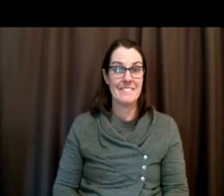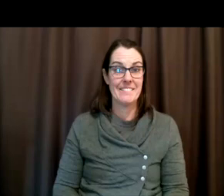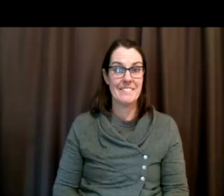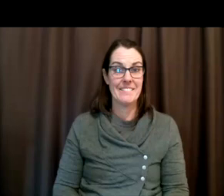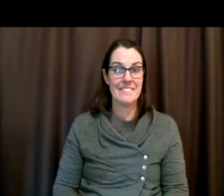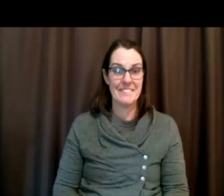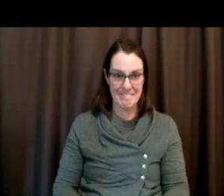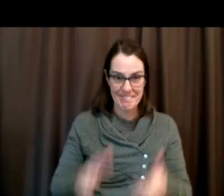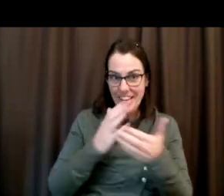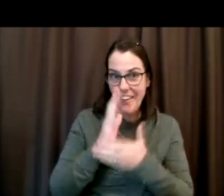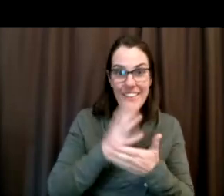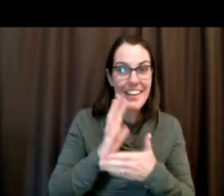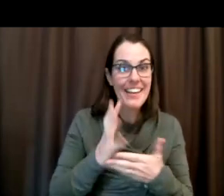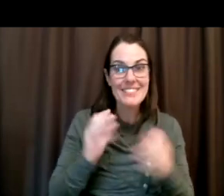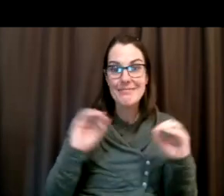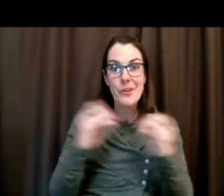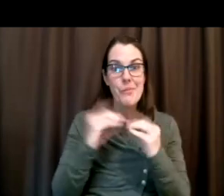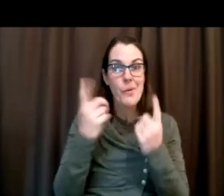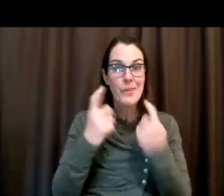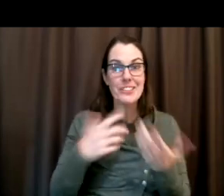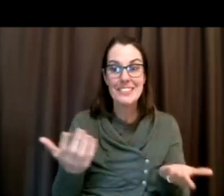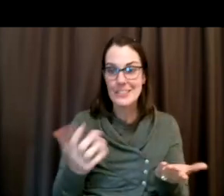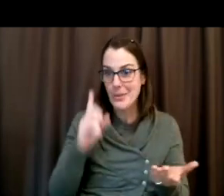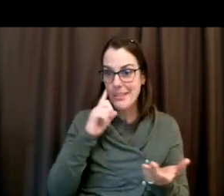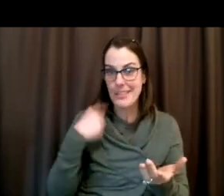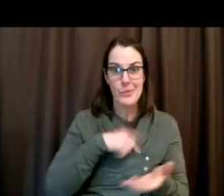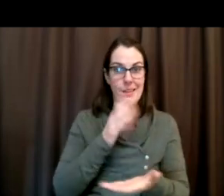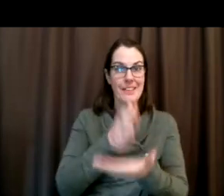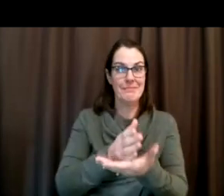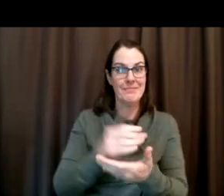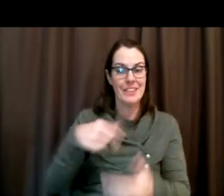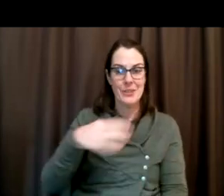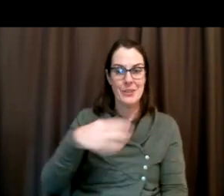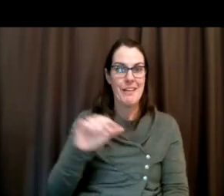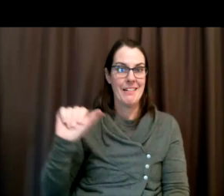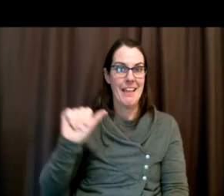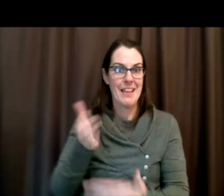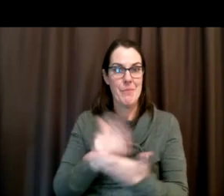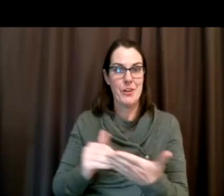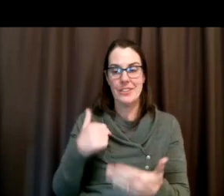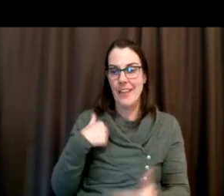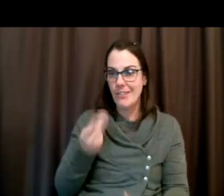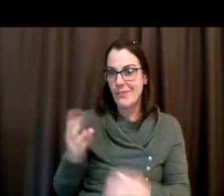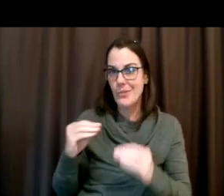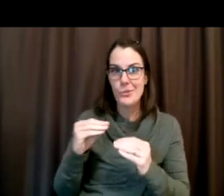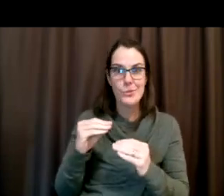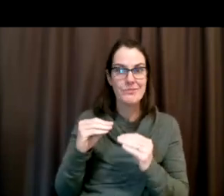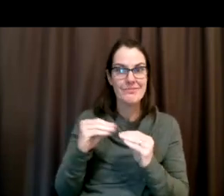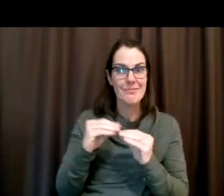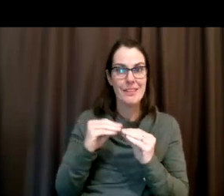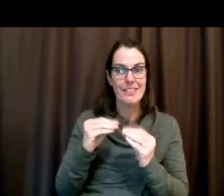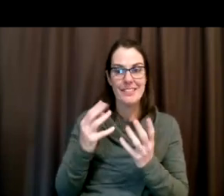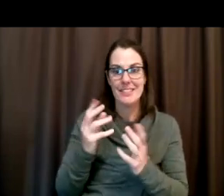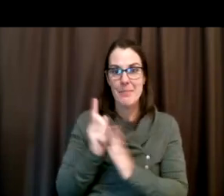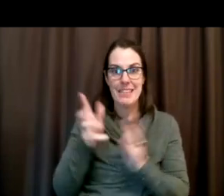All right. I think we can end the Q&A portion just a couple minutes early then, since we got through